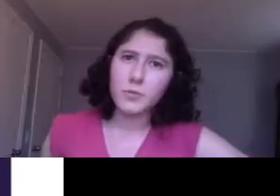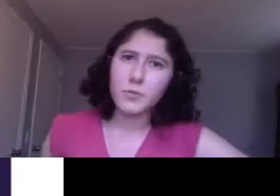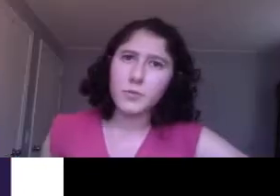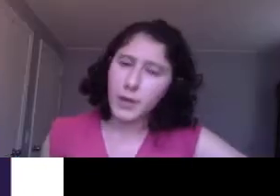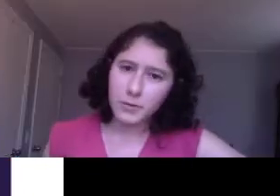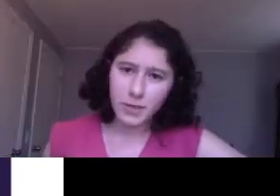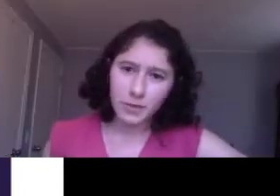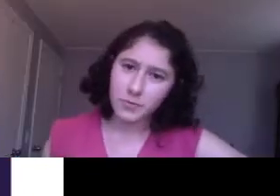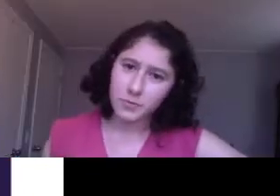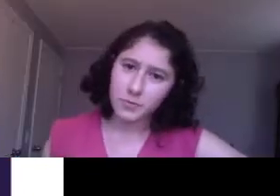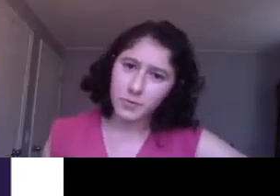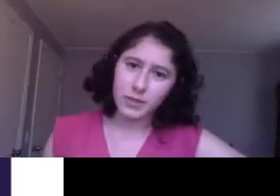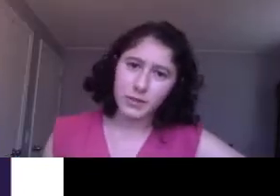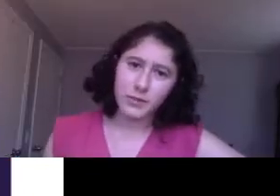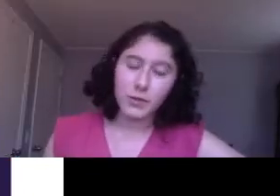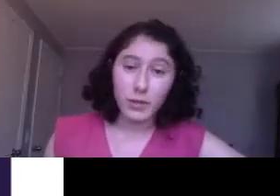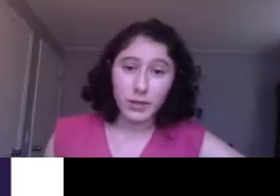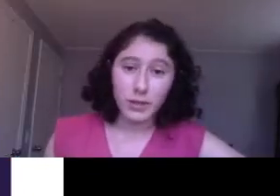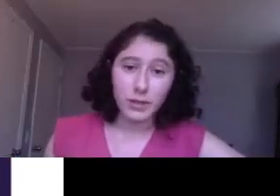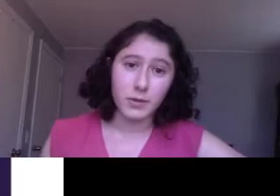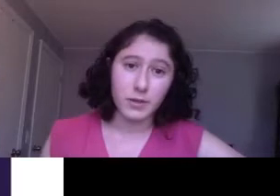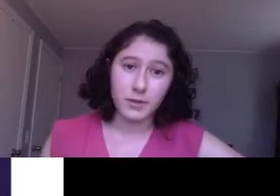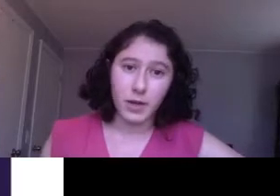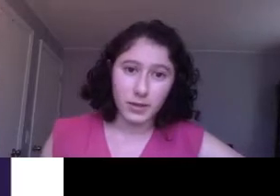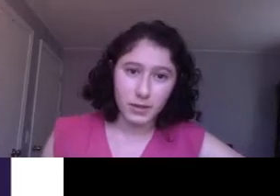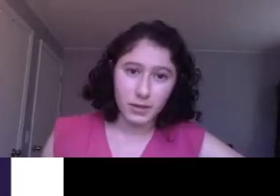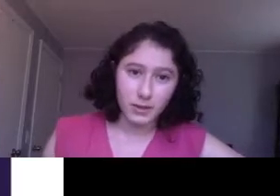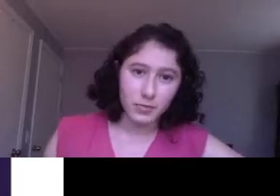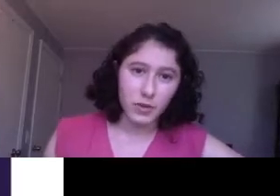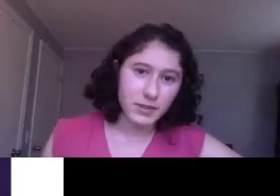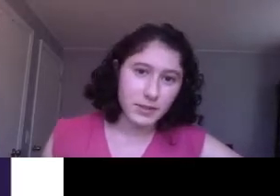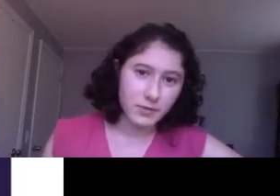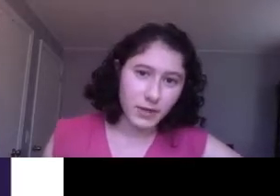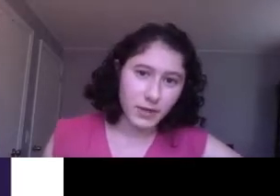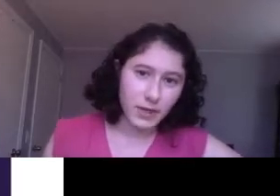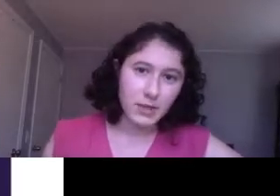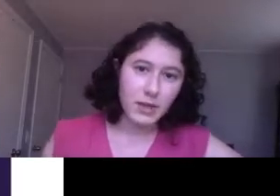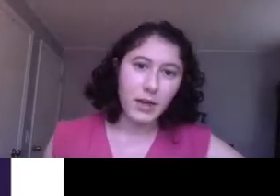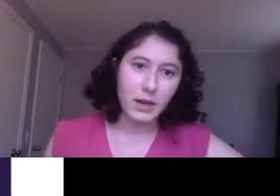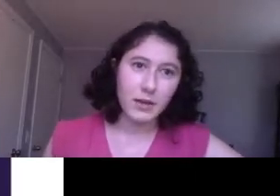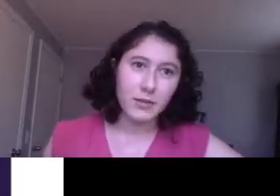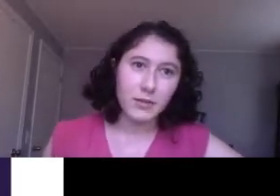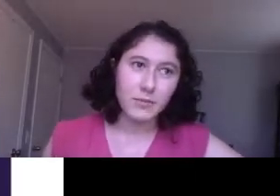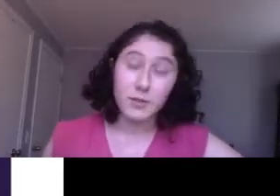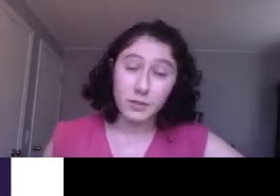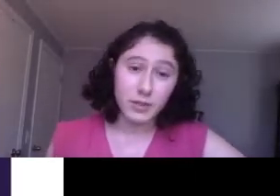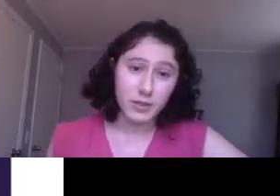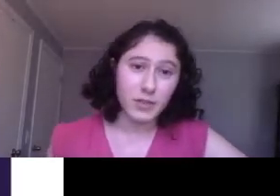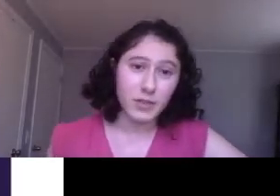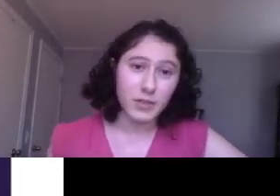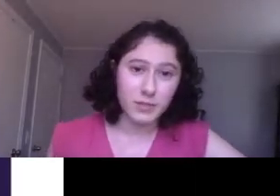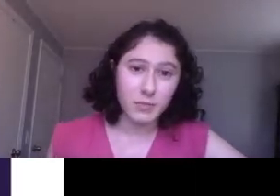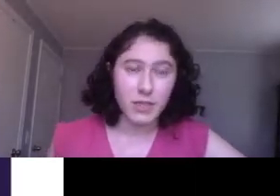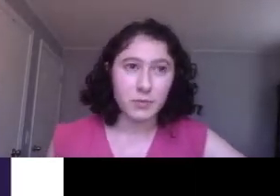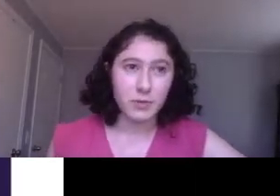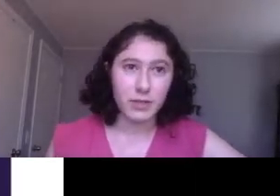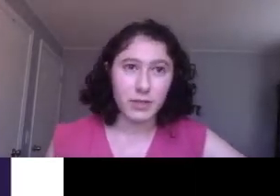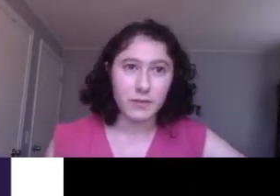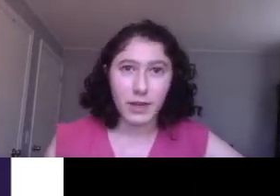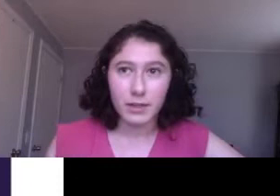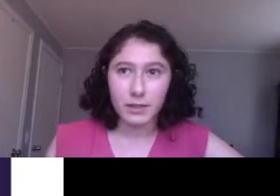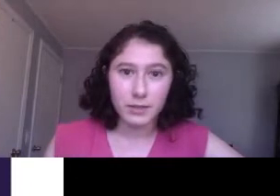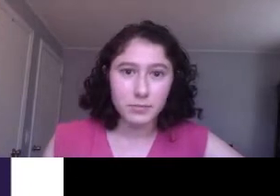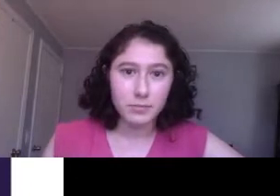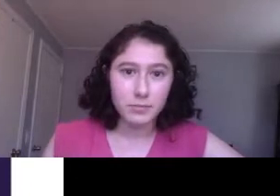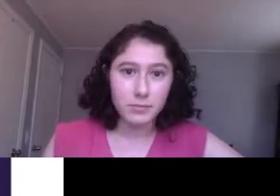So right now we aren't really looking as to whether or not there is a practice effect. It's certainly something that is possible